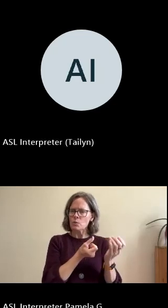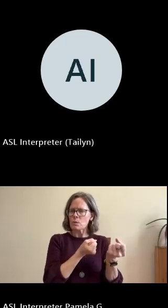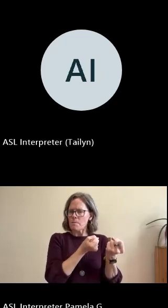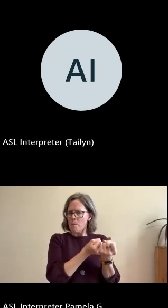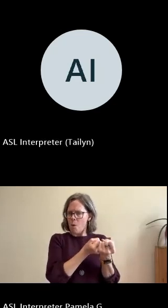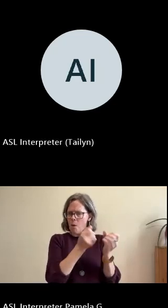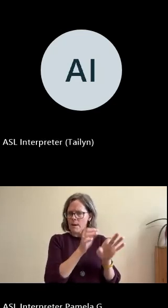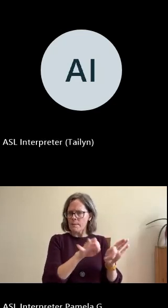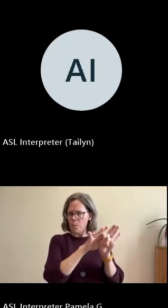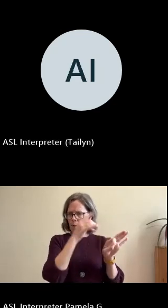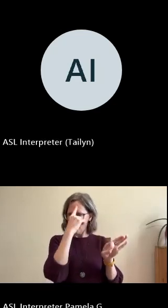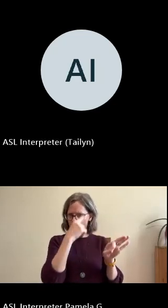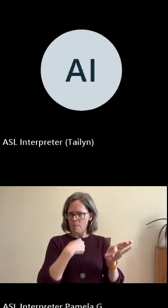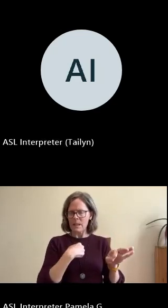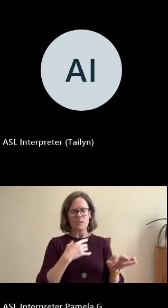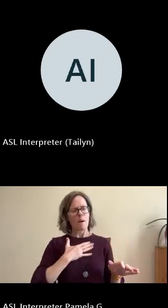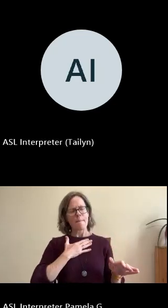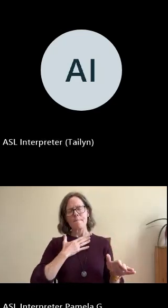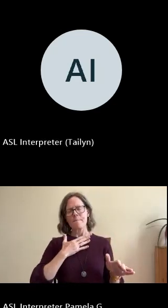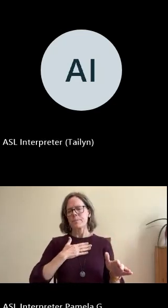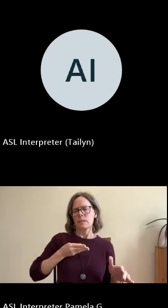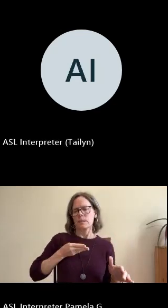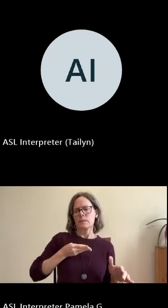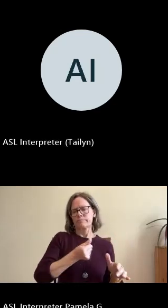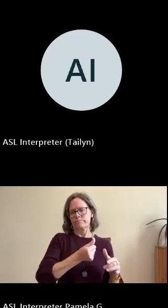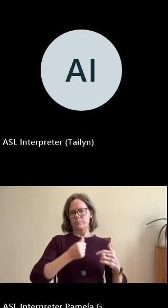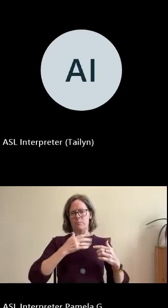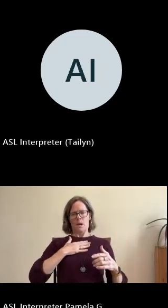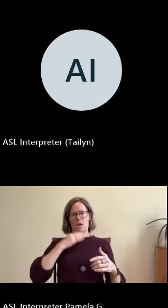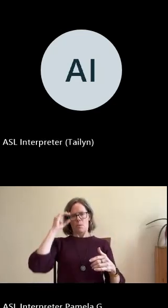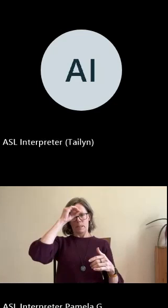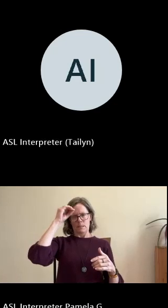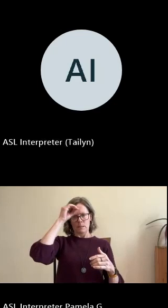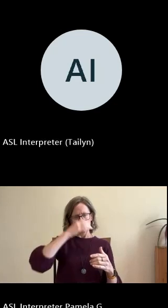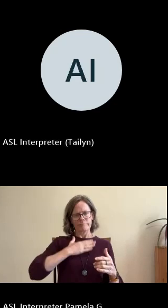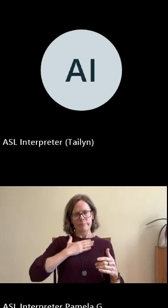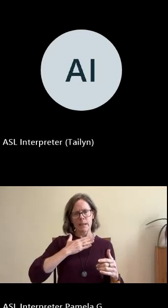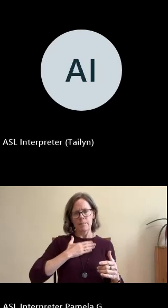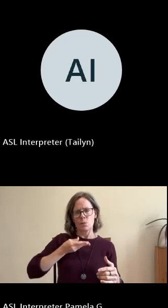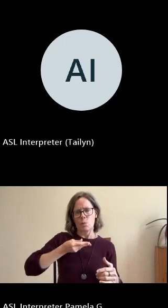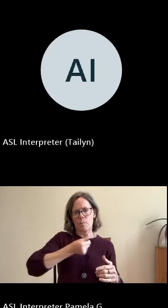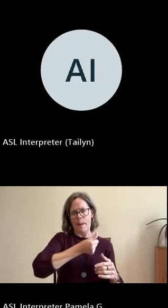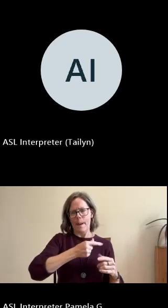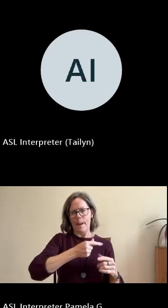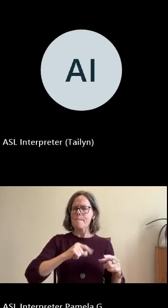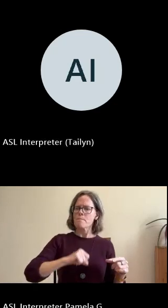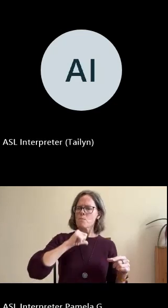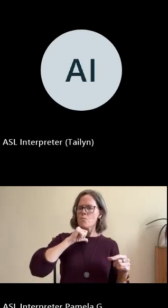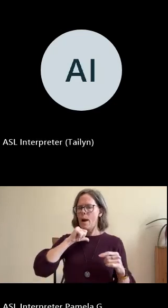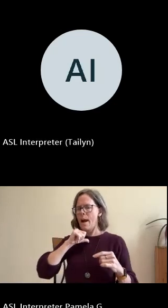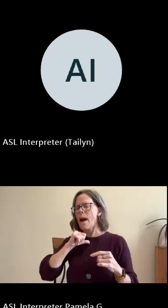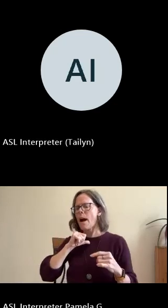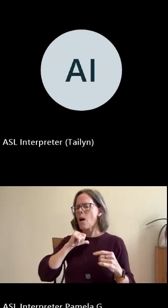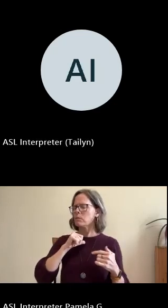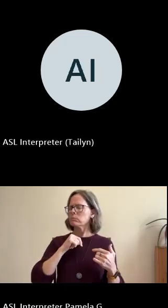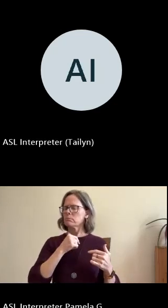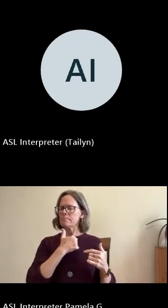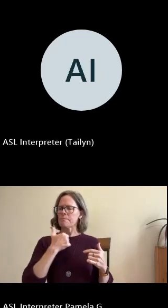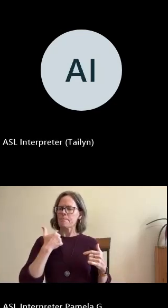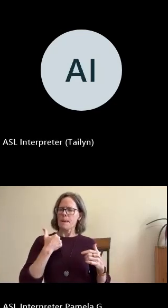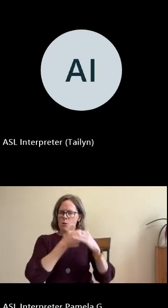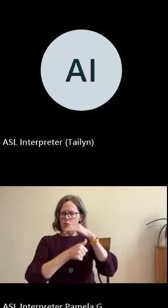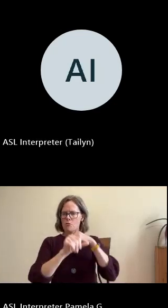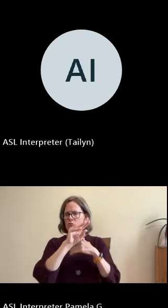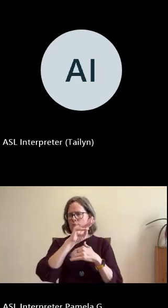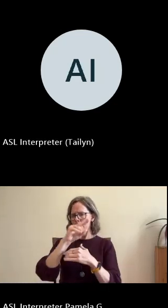working conditions. And so again, there's just a pride that goes along with that. So I have